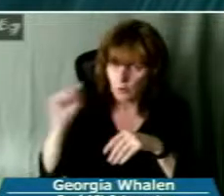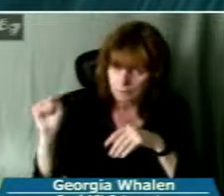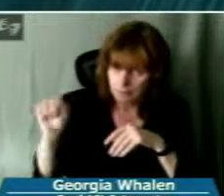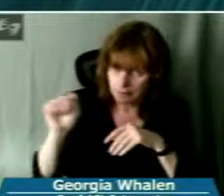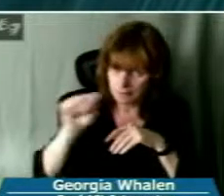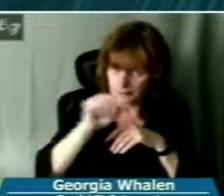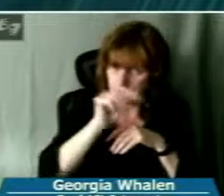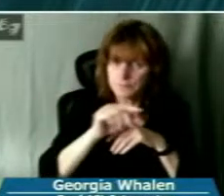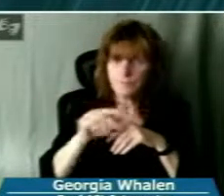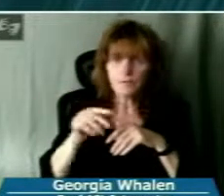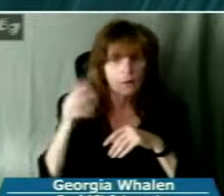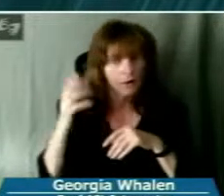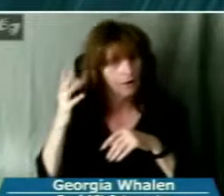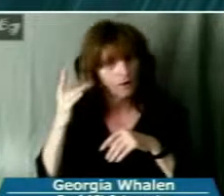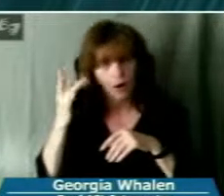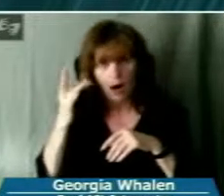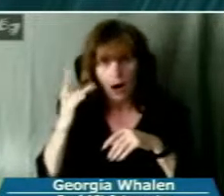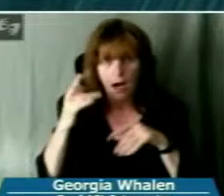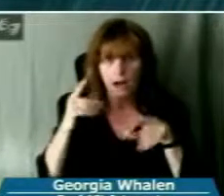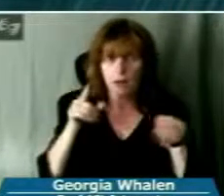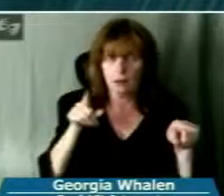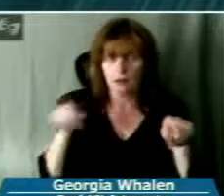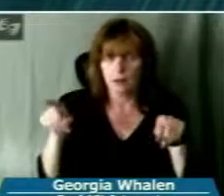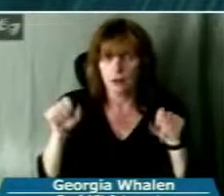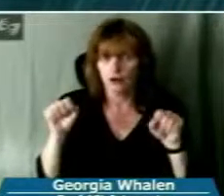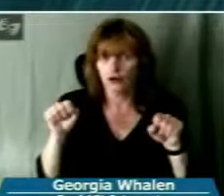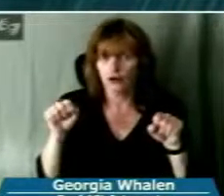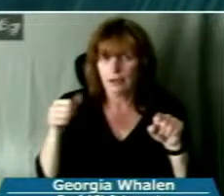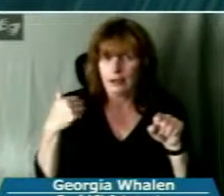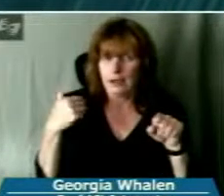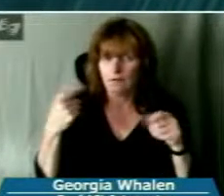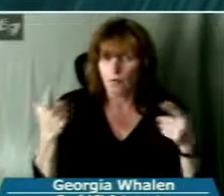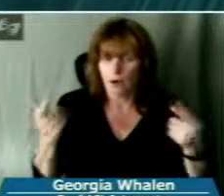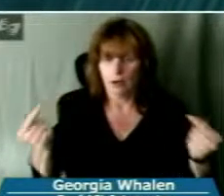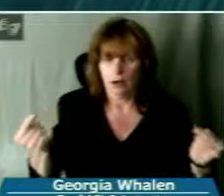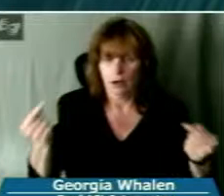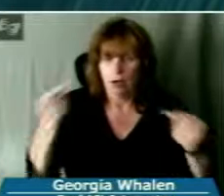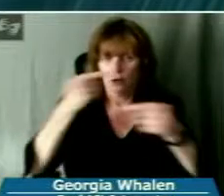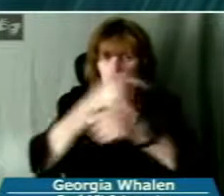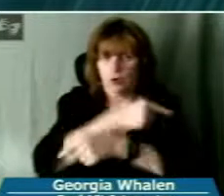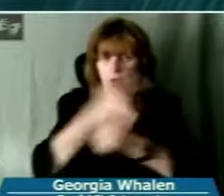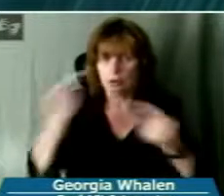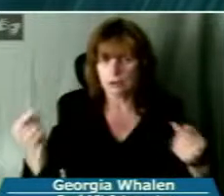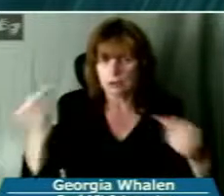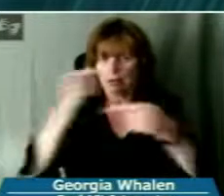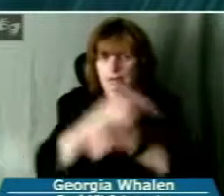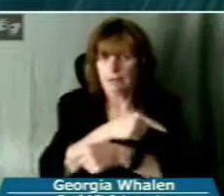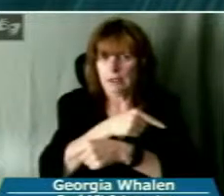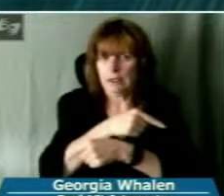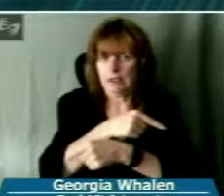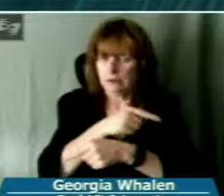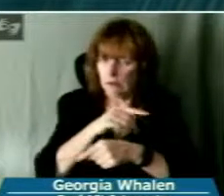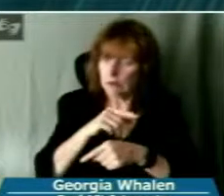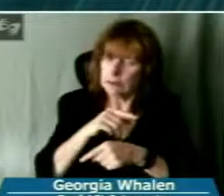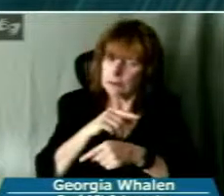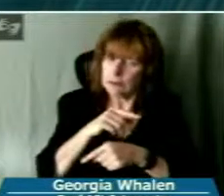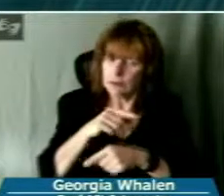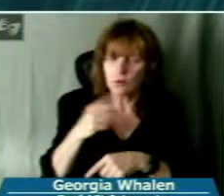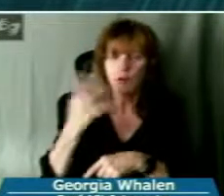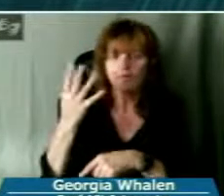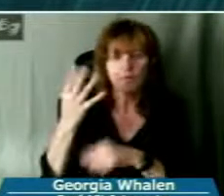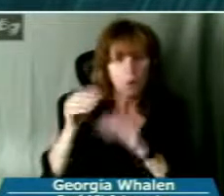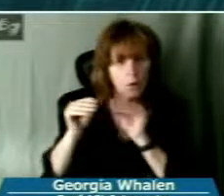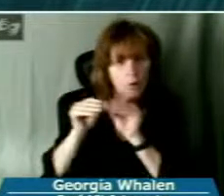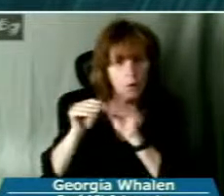facility. And in looking at those, we are issuing orders today for 4 additional facilities, again, related